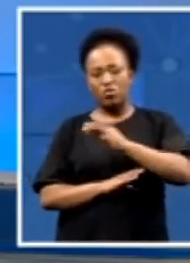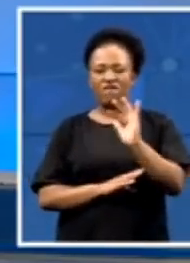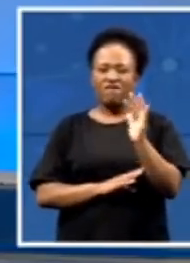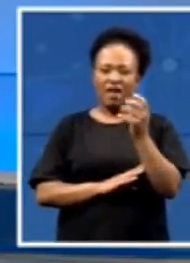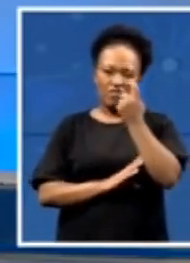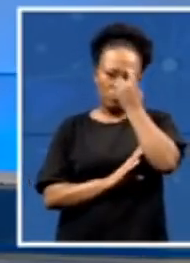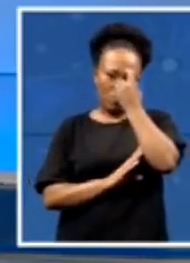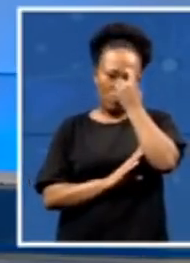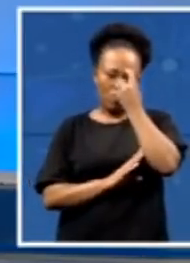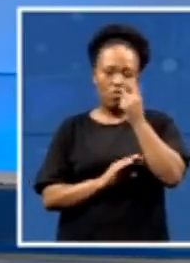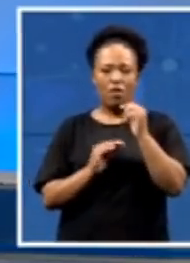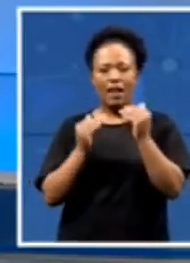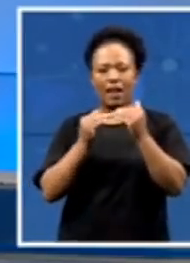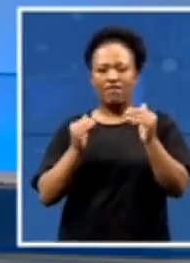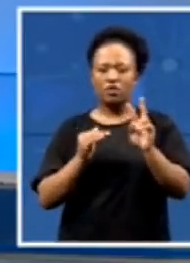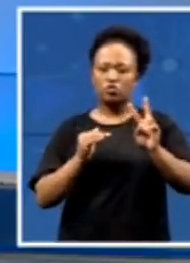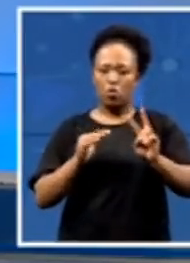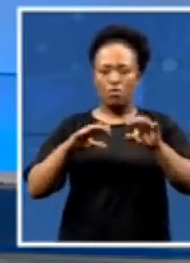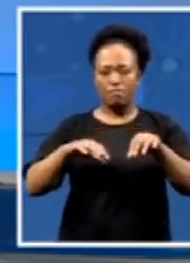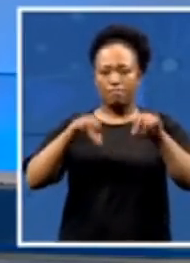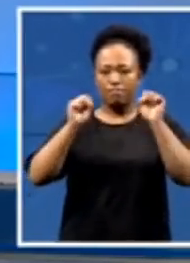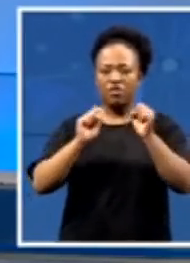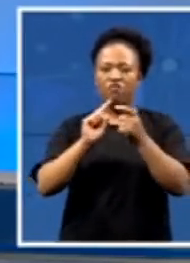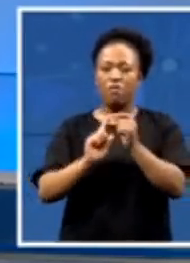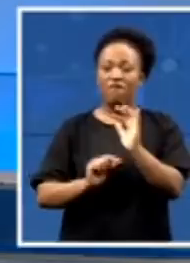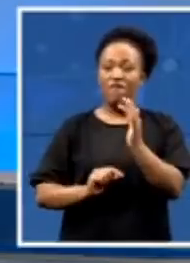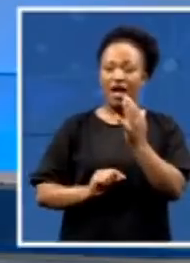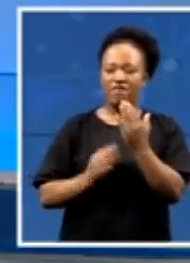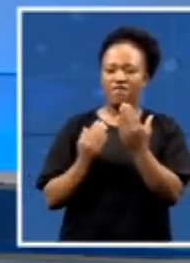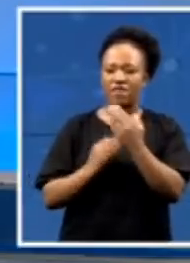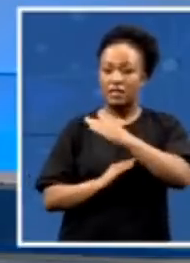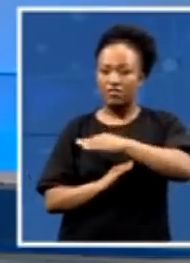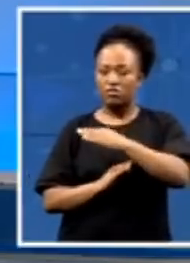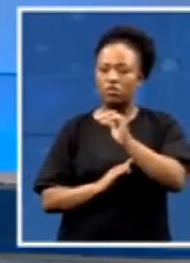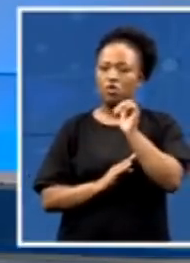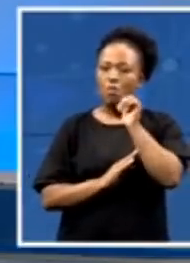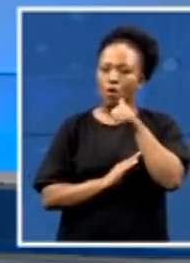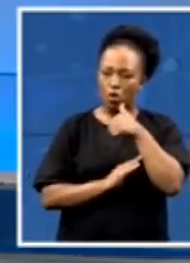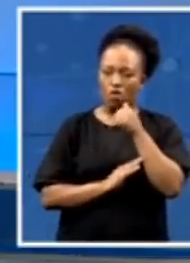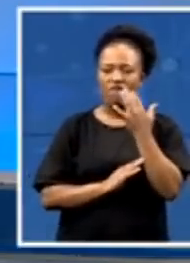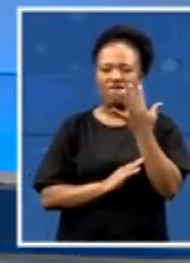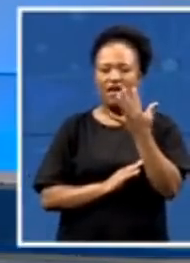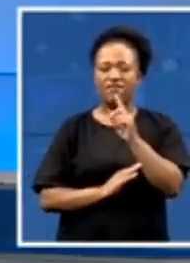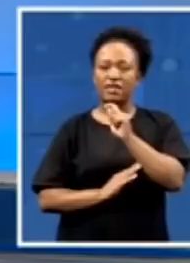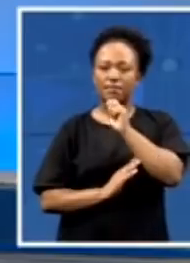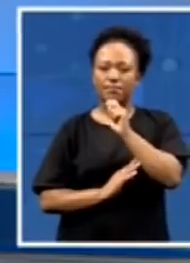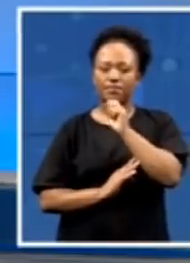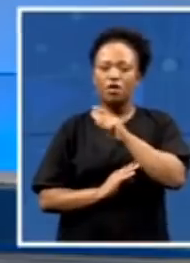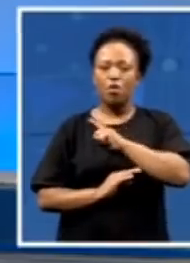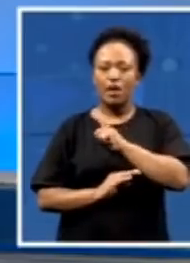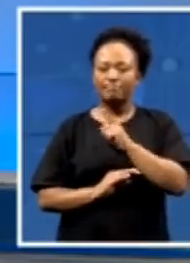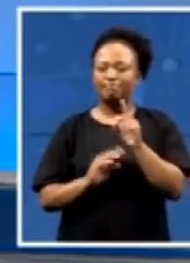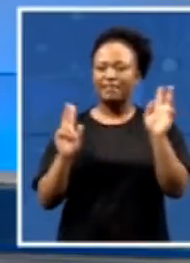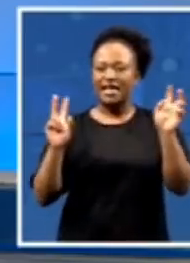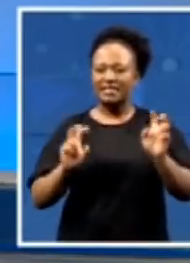from 5 p.m. today until 5 a.m. tomorrow. This is due to generation capacity. Eskom says the constrained supply